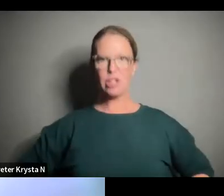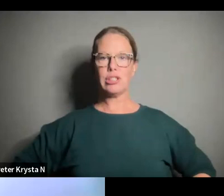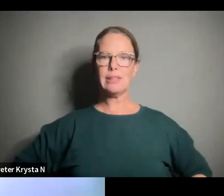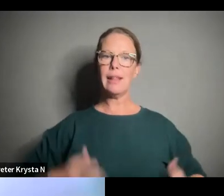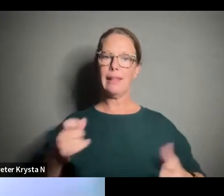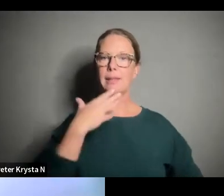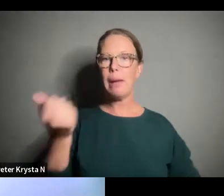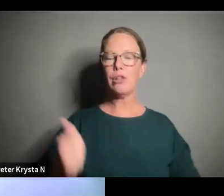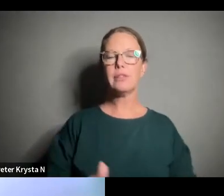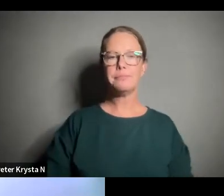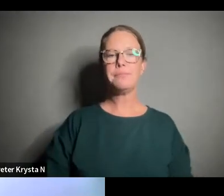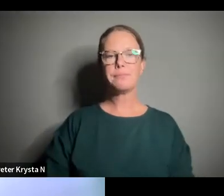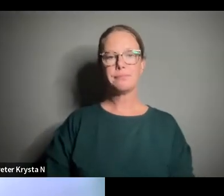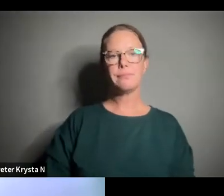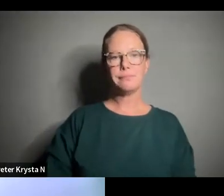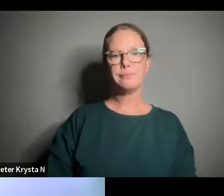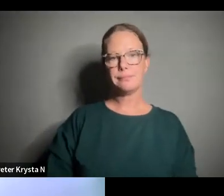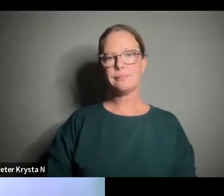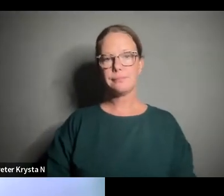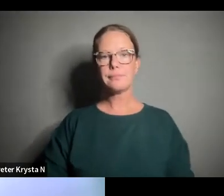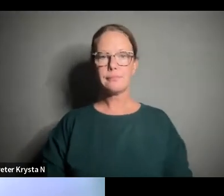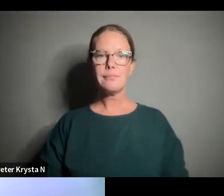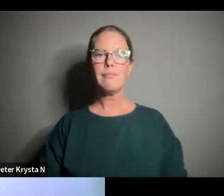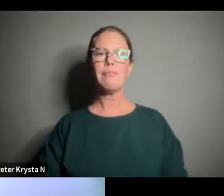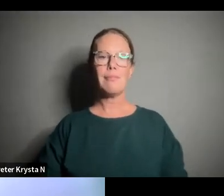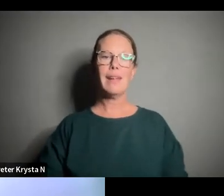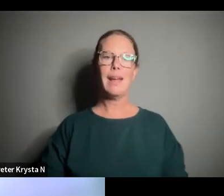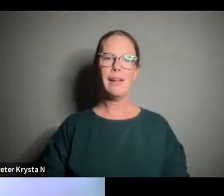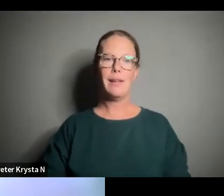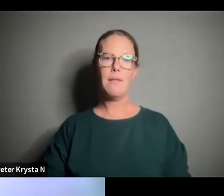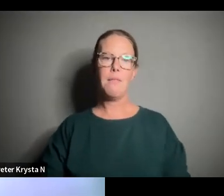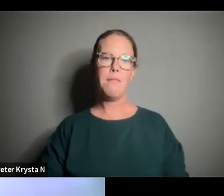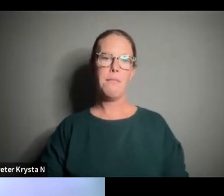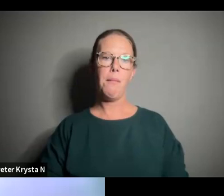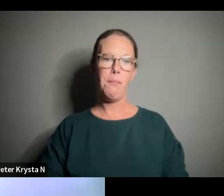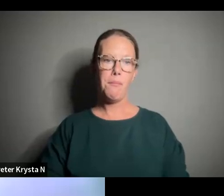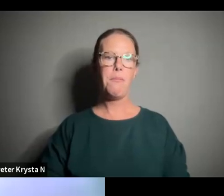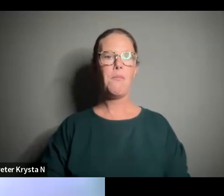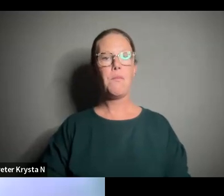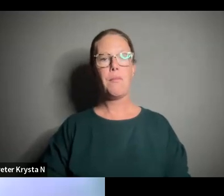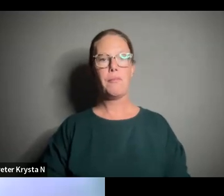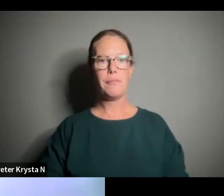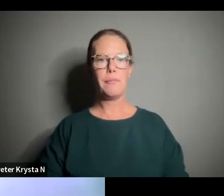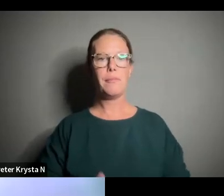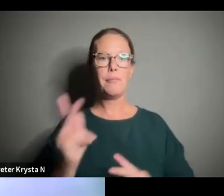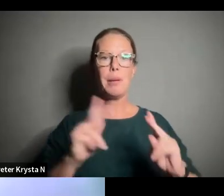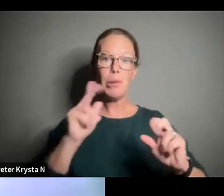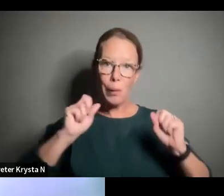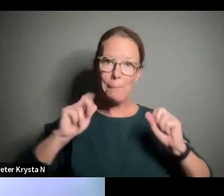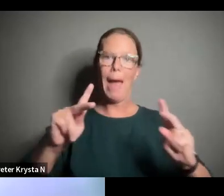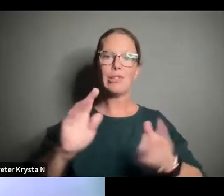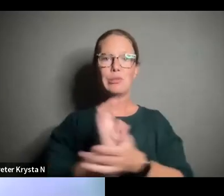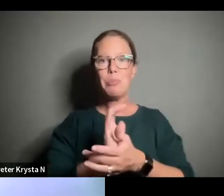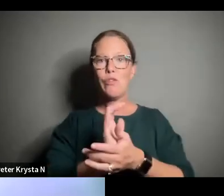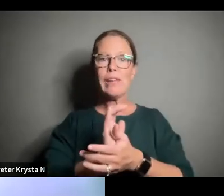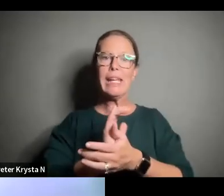you. And the quiet that you don't have. Obviously people are finally going back to movie theaters. And if